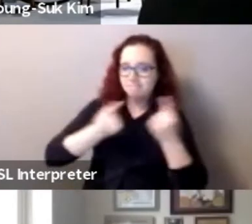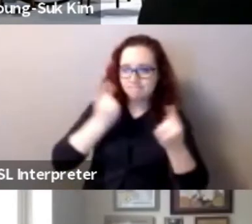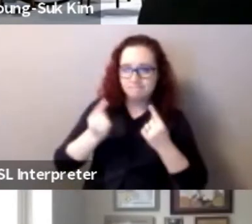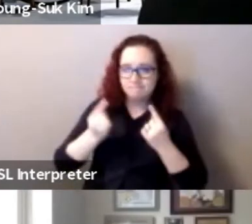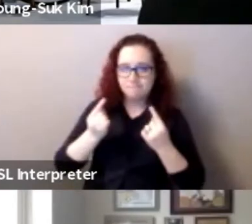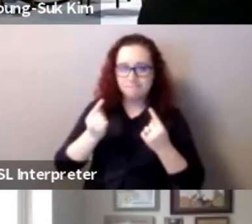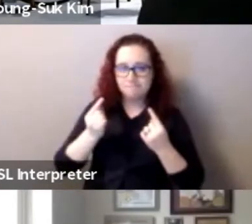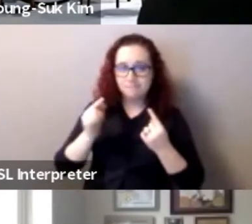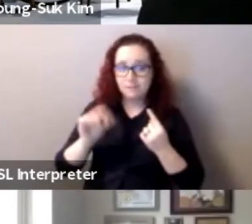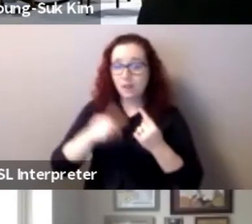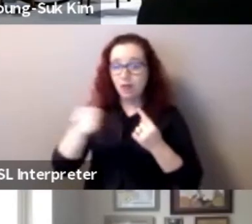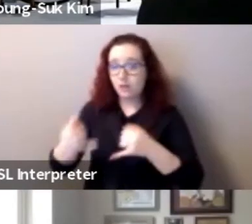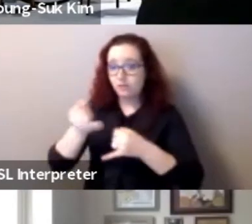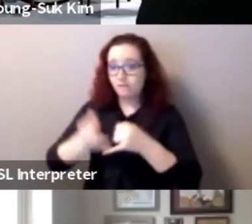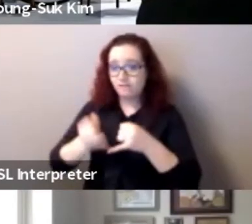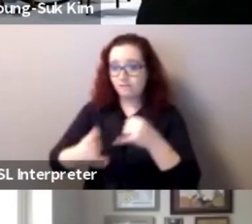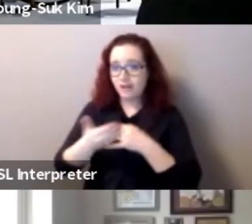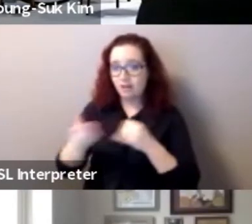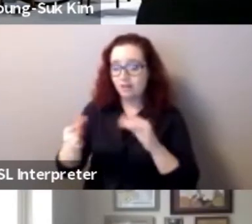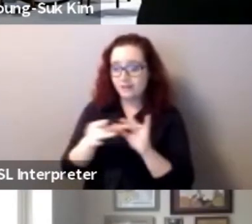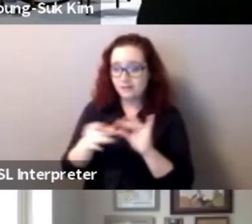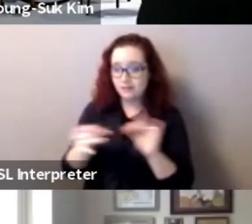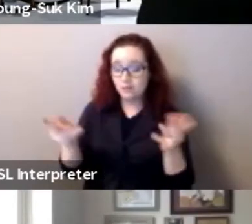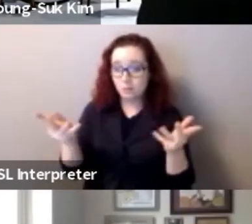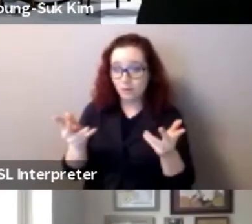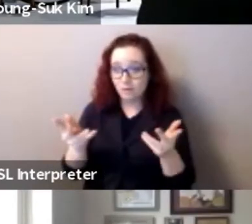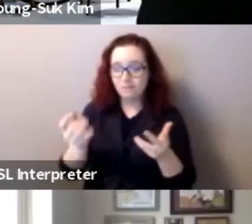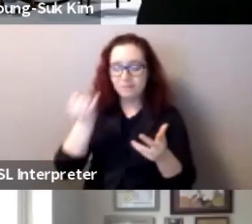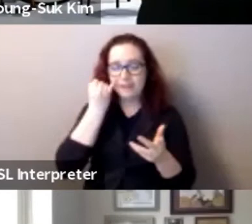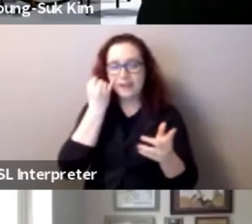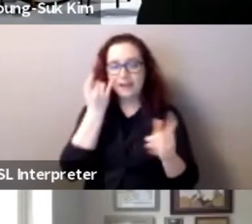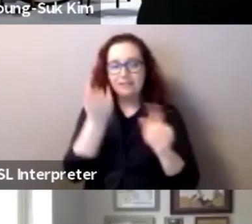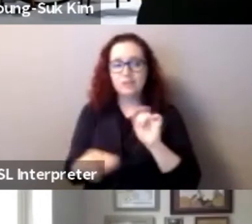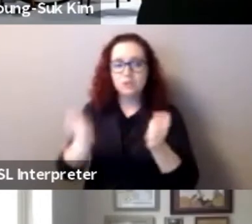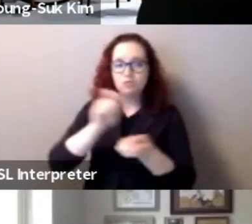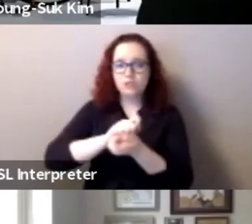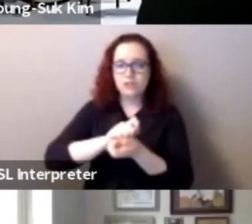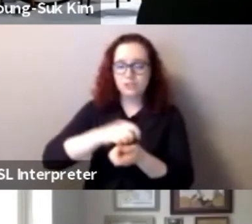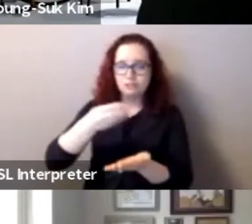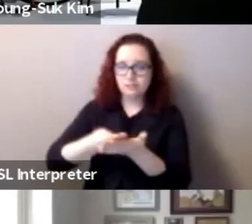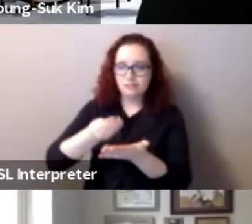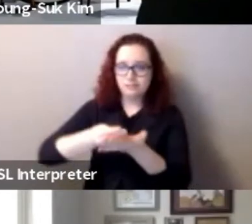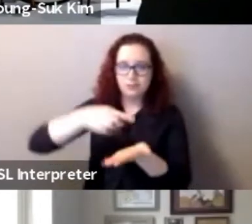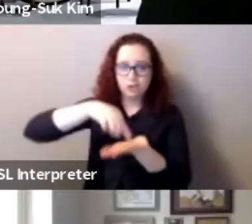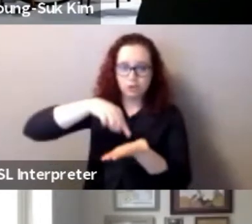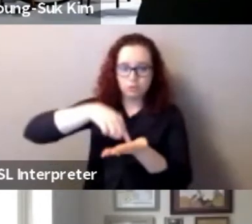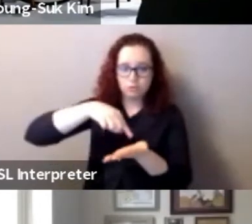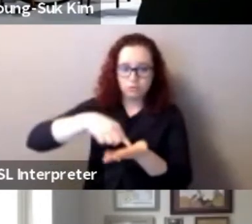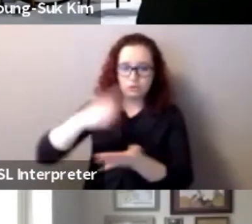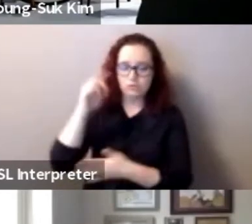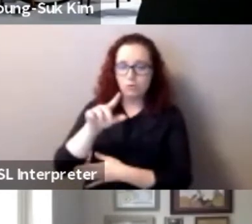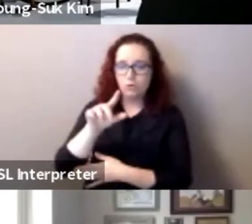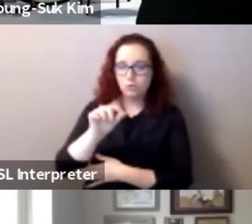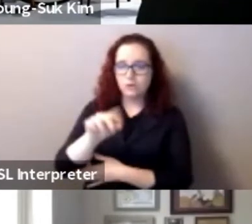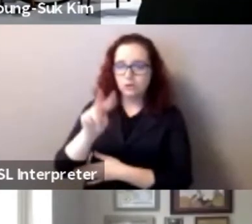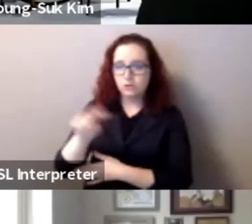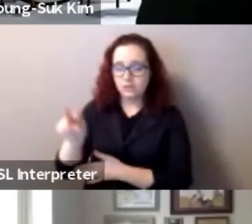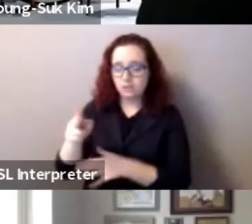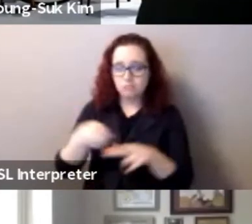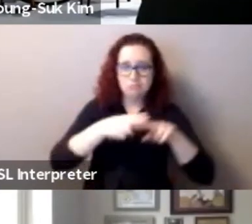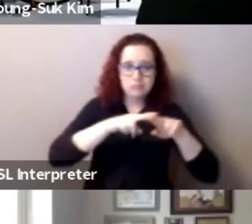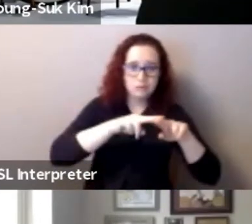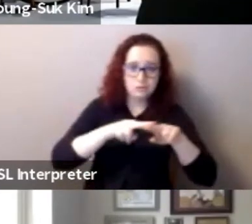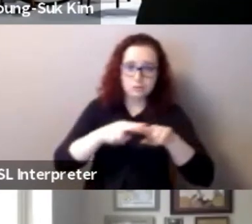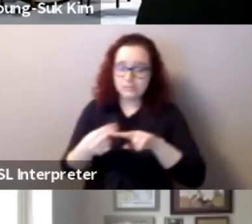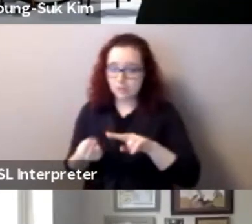The other final thing to mention is that if you are going to change your dues structure for 2022, whether that's an increase or a